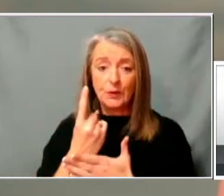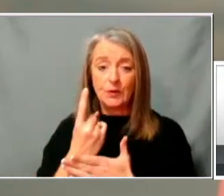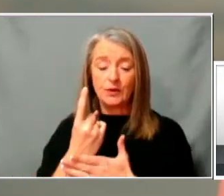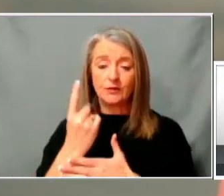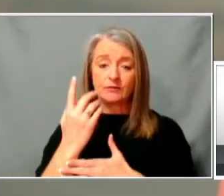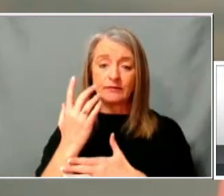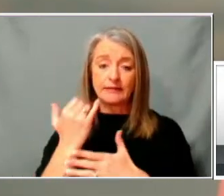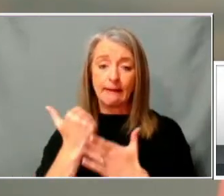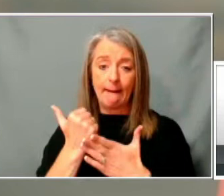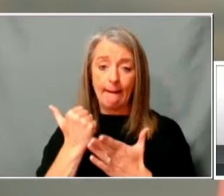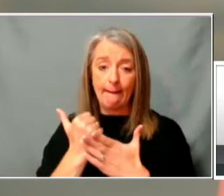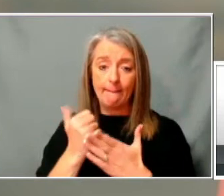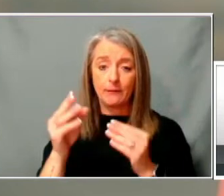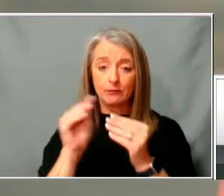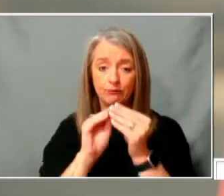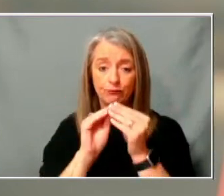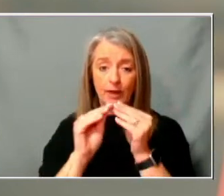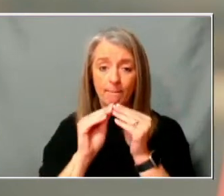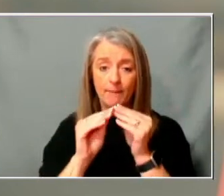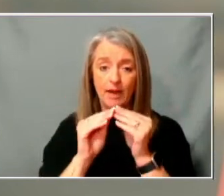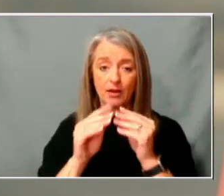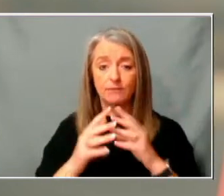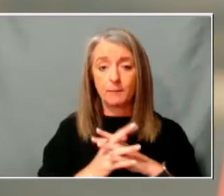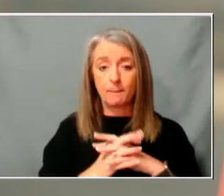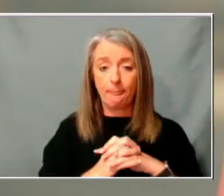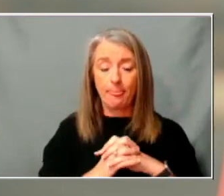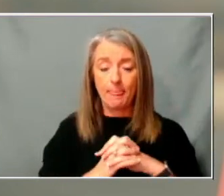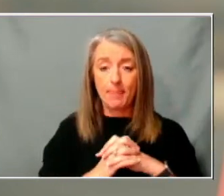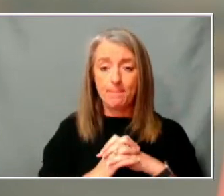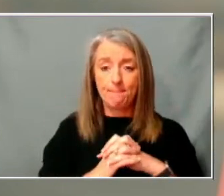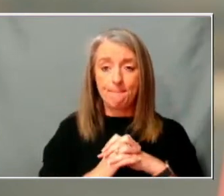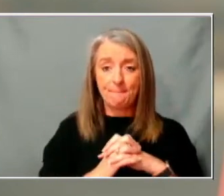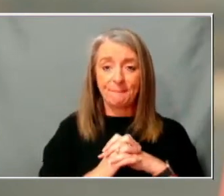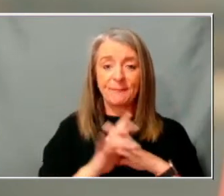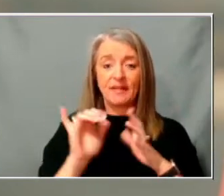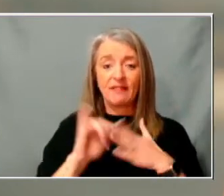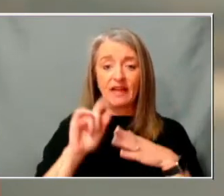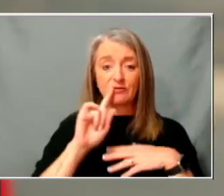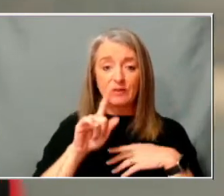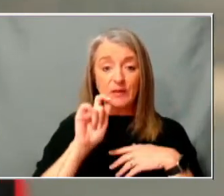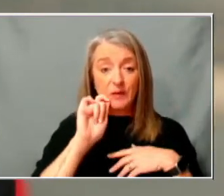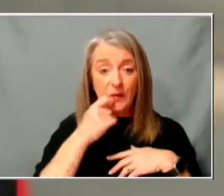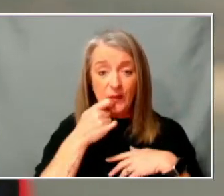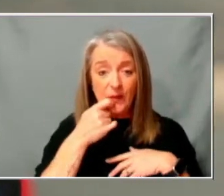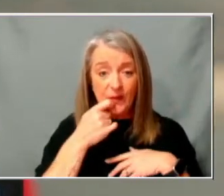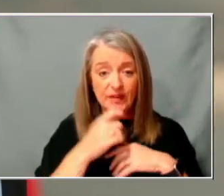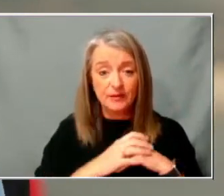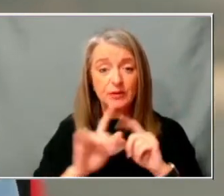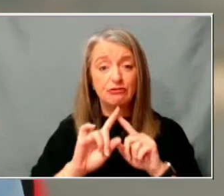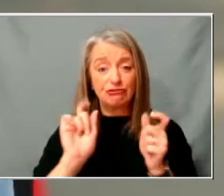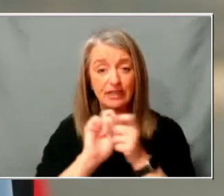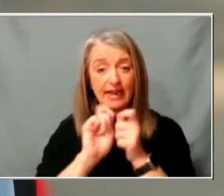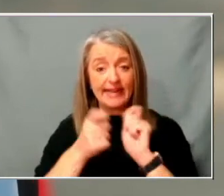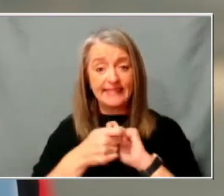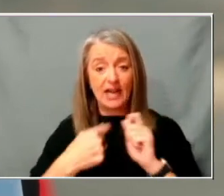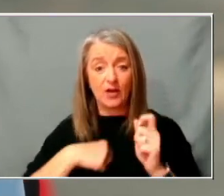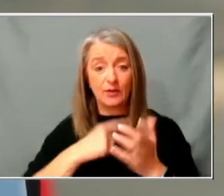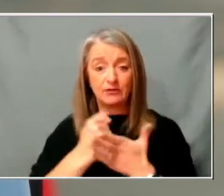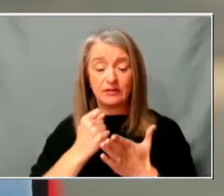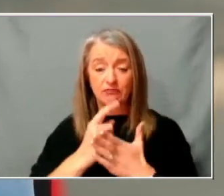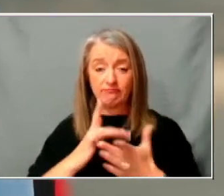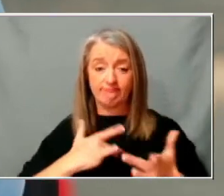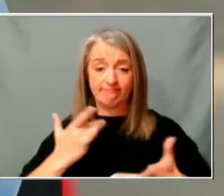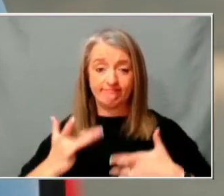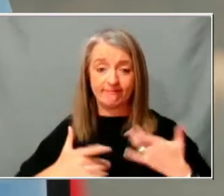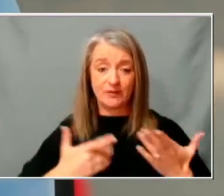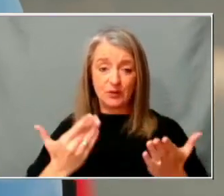that we could then repair into that defect. What do you think about that? That's very cool. That's going to change the way you treat patients. I think it's exciting. I think we're on the forefront of some neat things